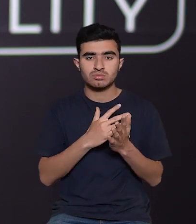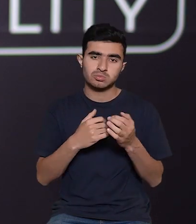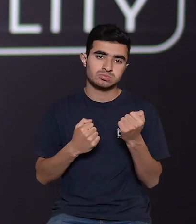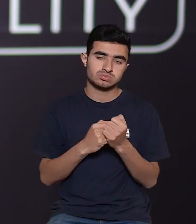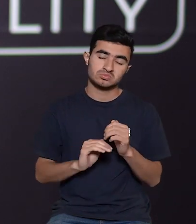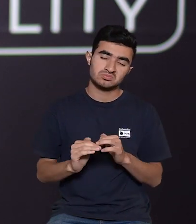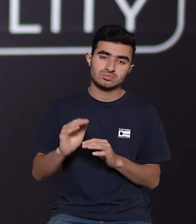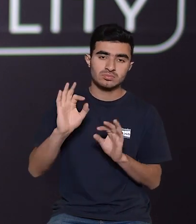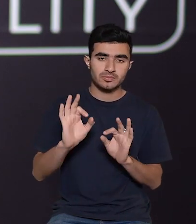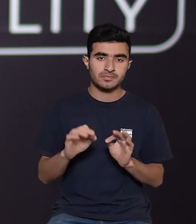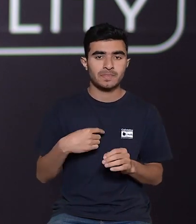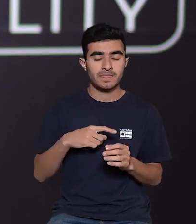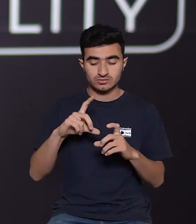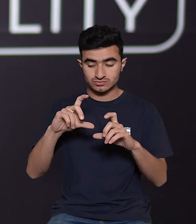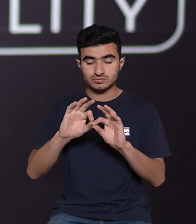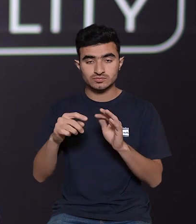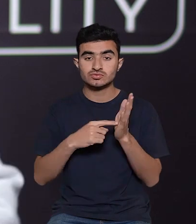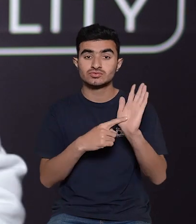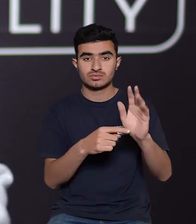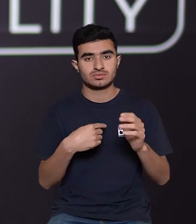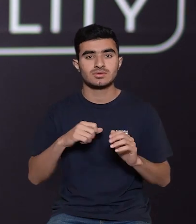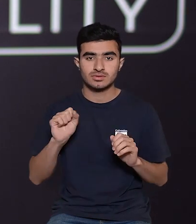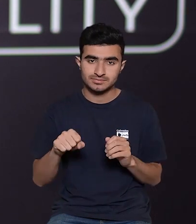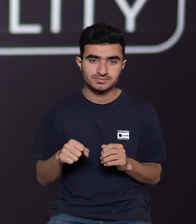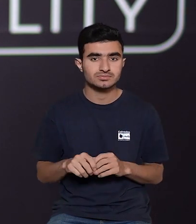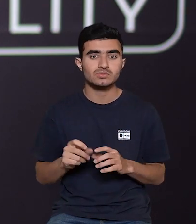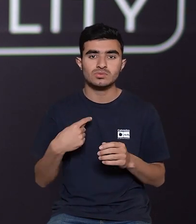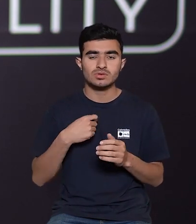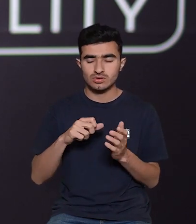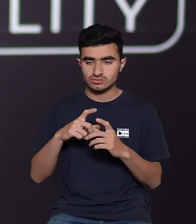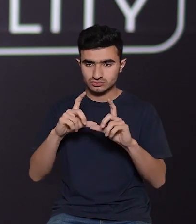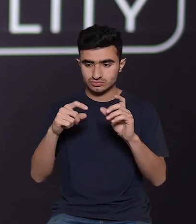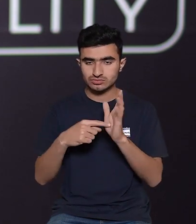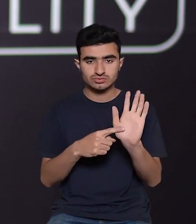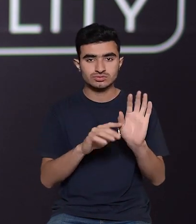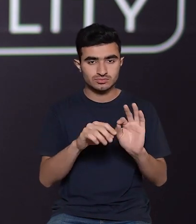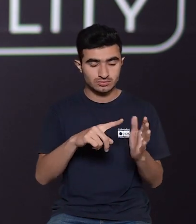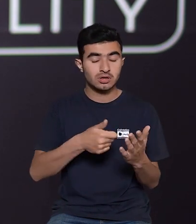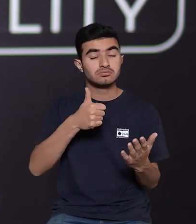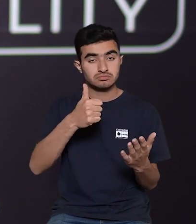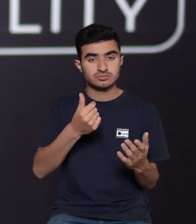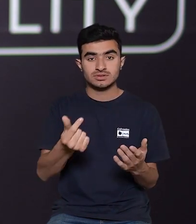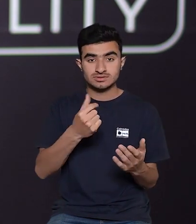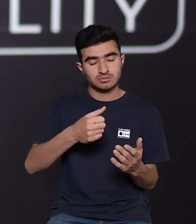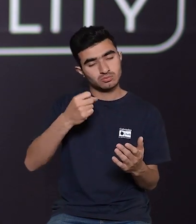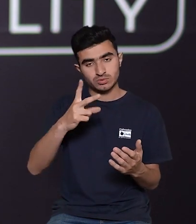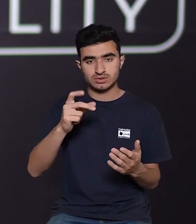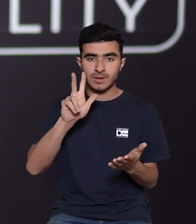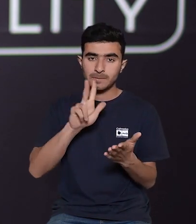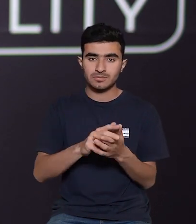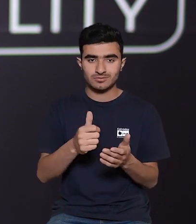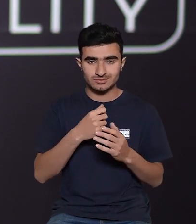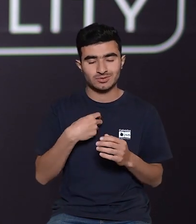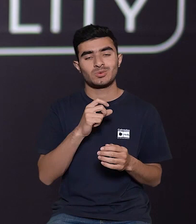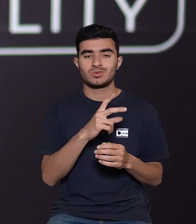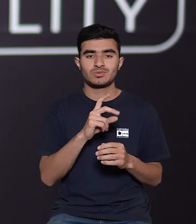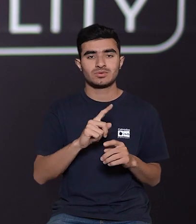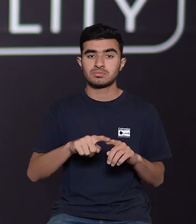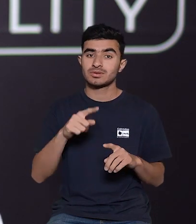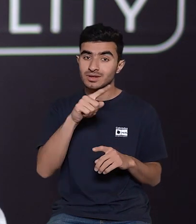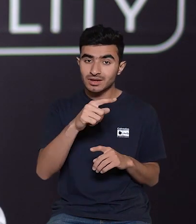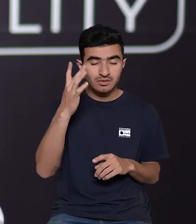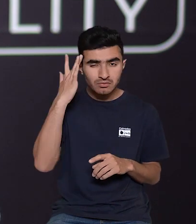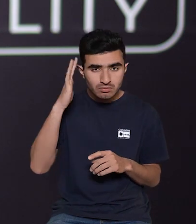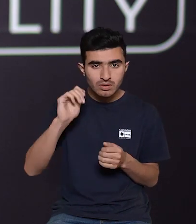or how to transfer images. She's been there. I used to show my photography to her, and I used to get